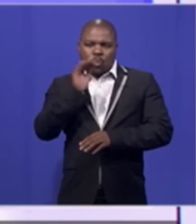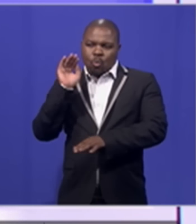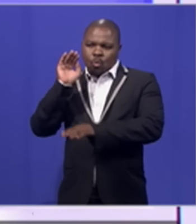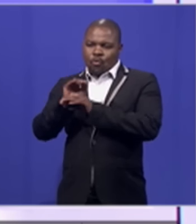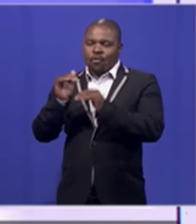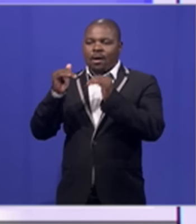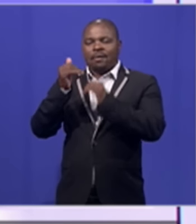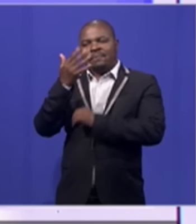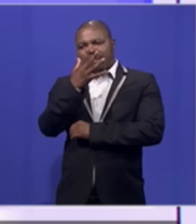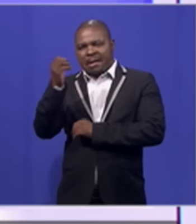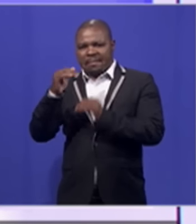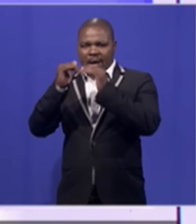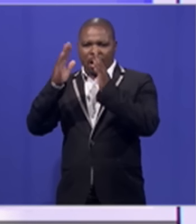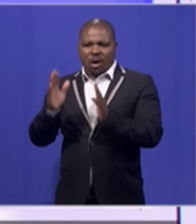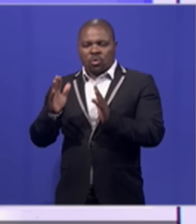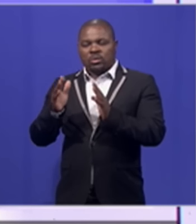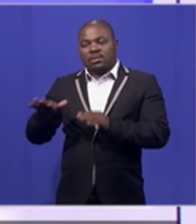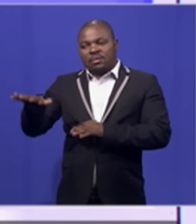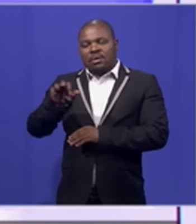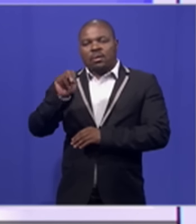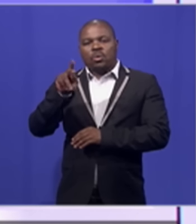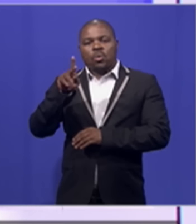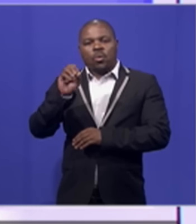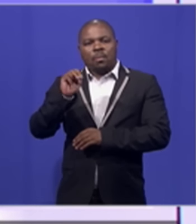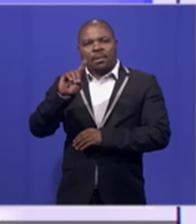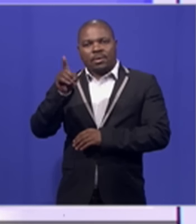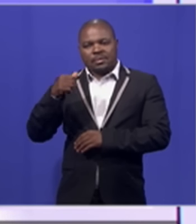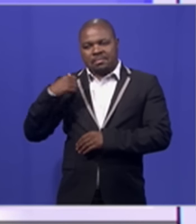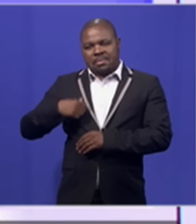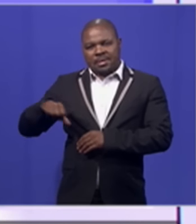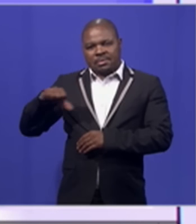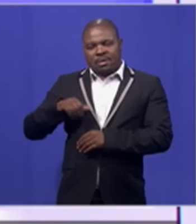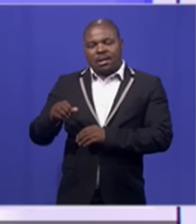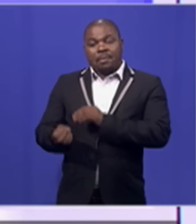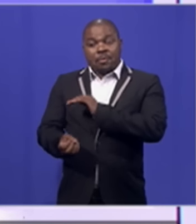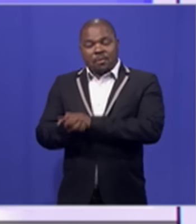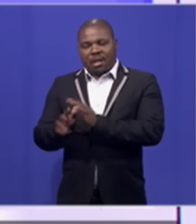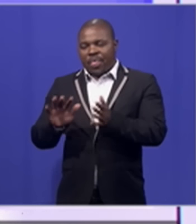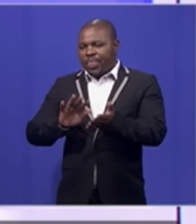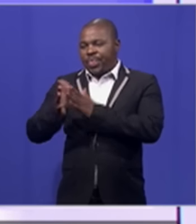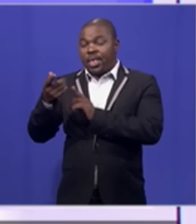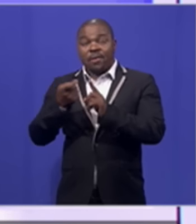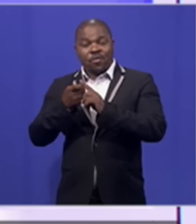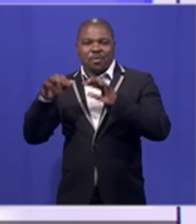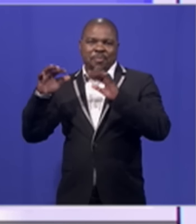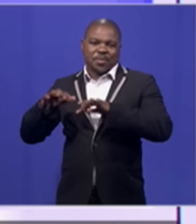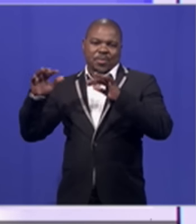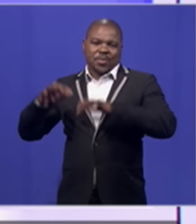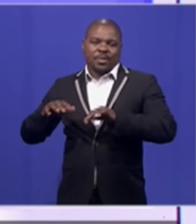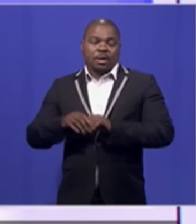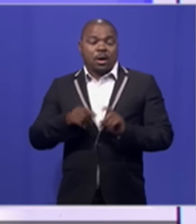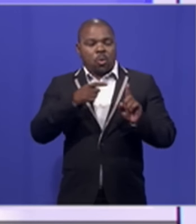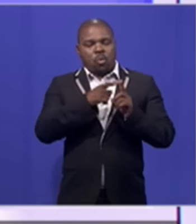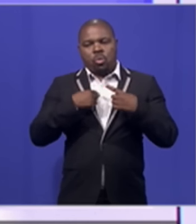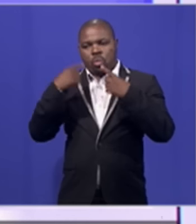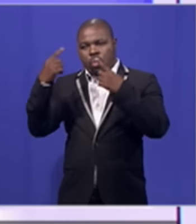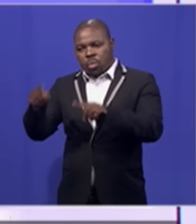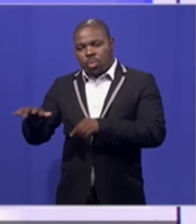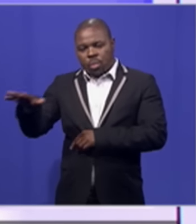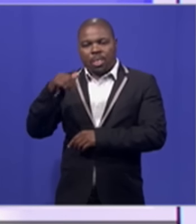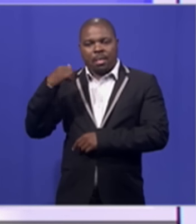500 a sedile masepaleng wa Nkomasi profenseng ya Mpumalanga ka mora dipula tse matla. O etetse masepala ona ka jeno o ile